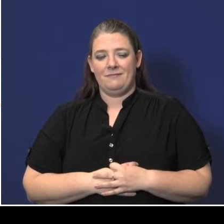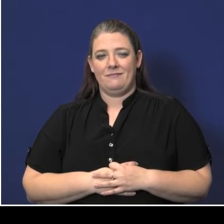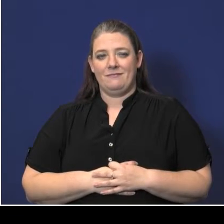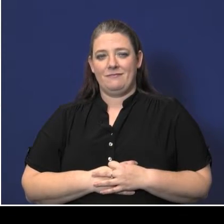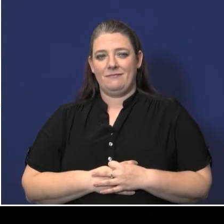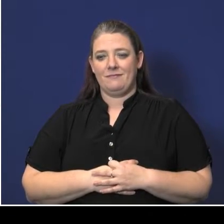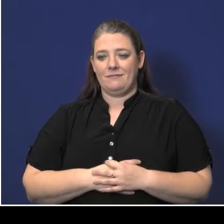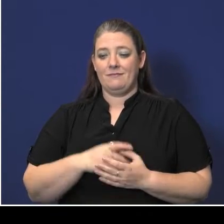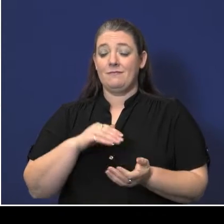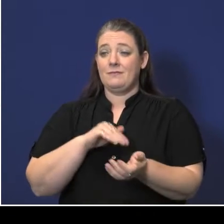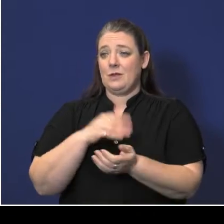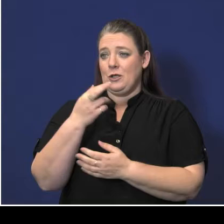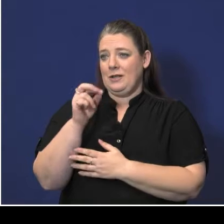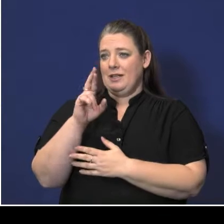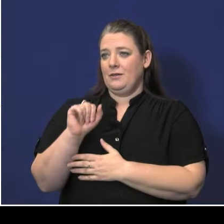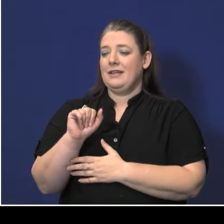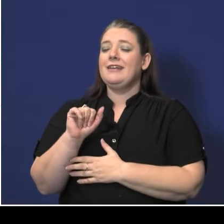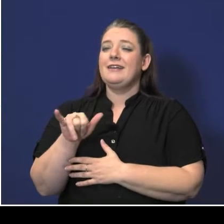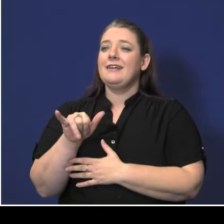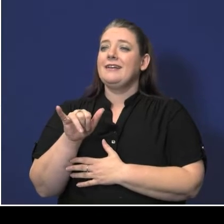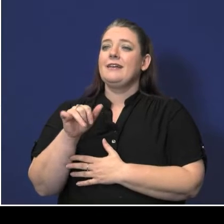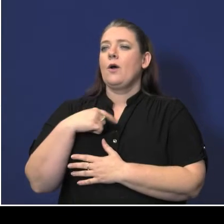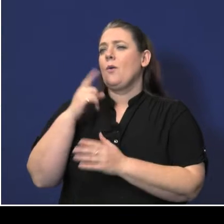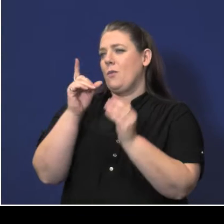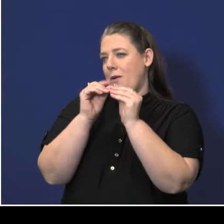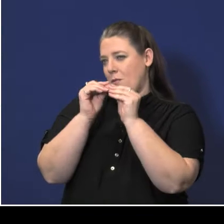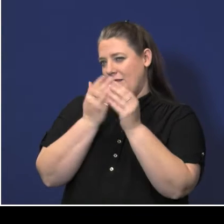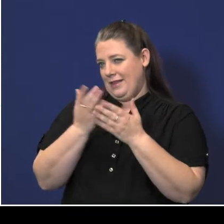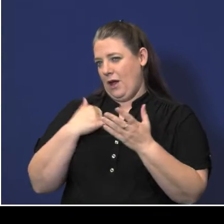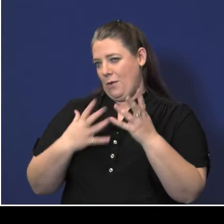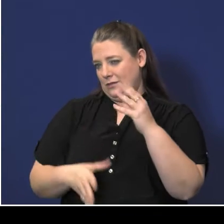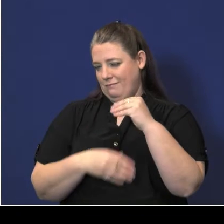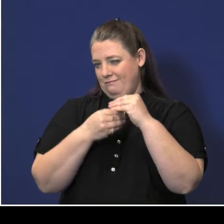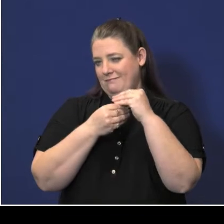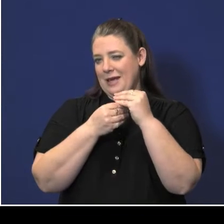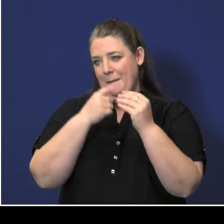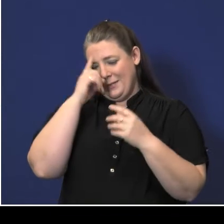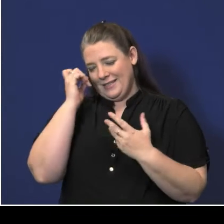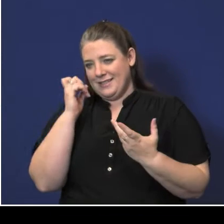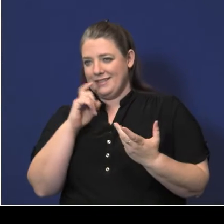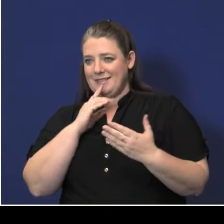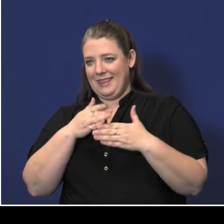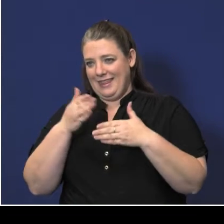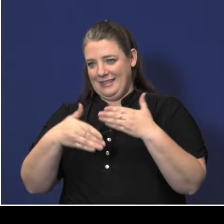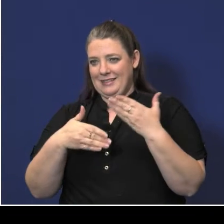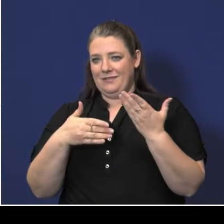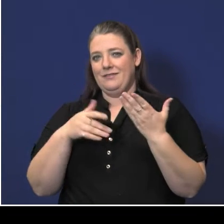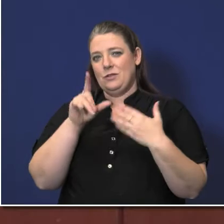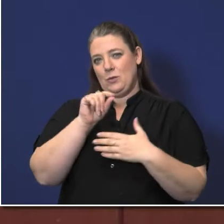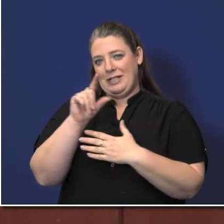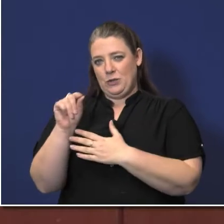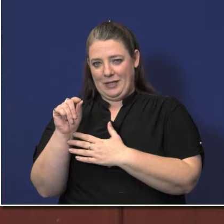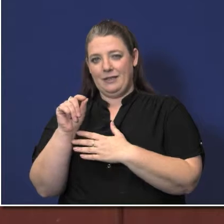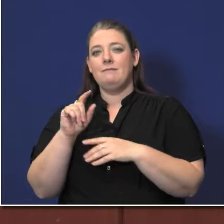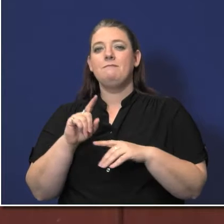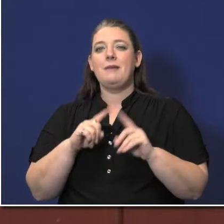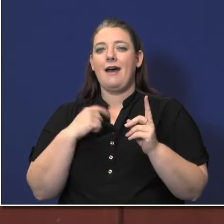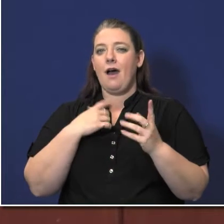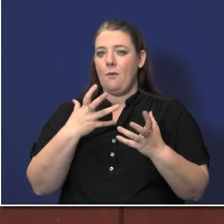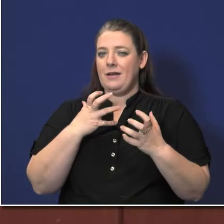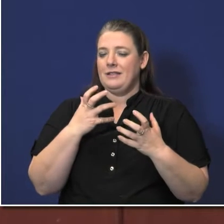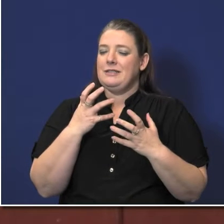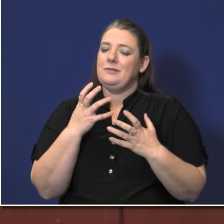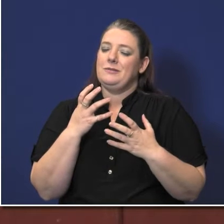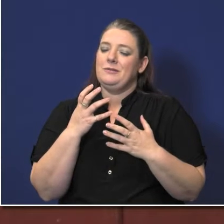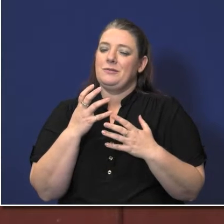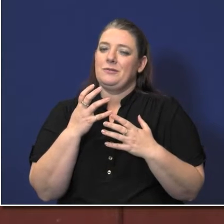Dr. Henry. Just one more thing I wanted to add, since it is the end of 2020, but I would like